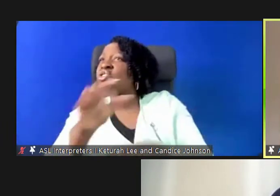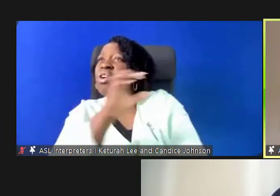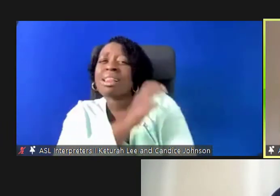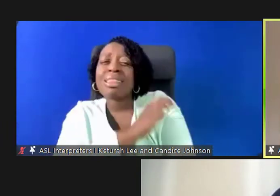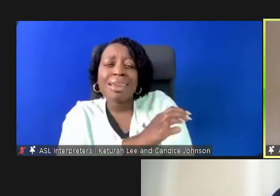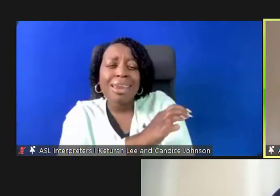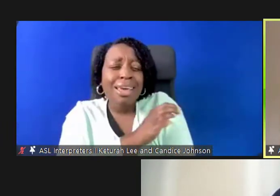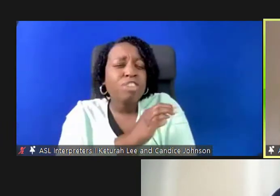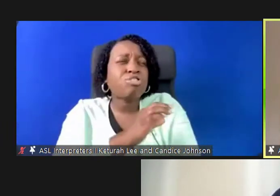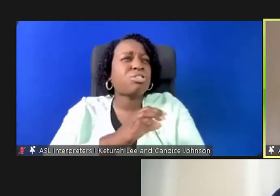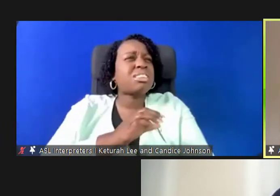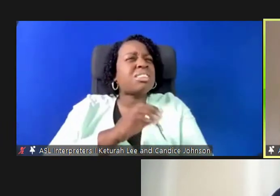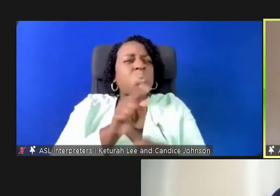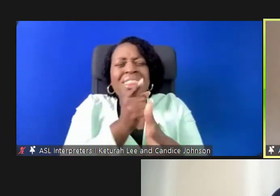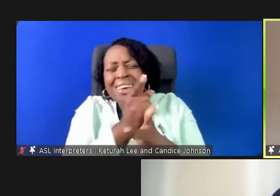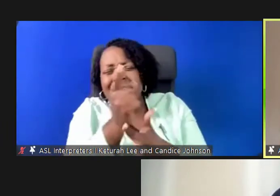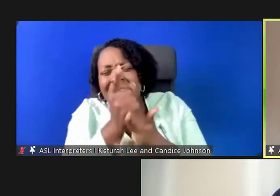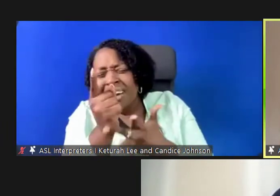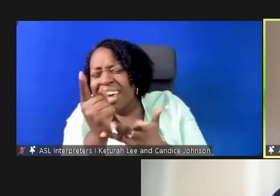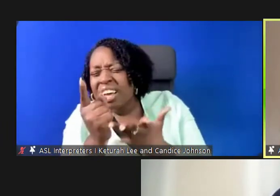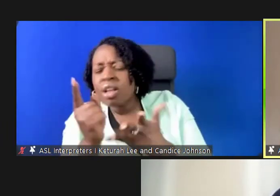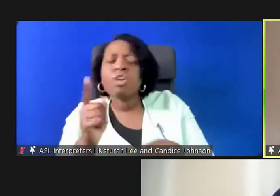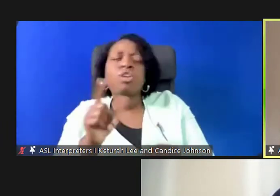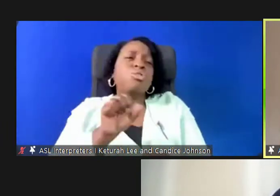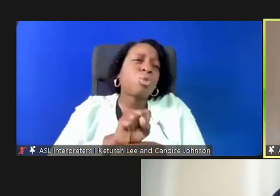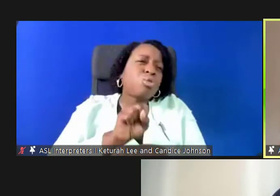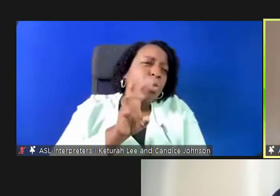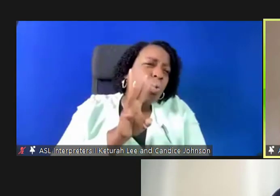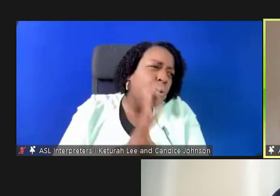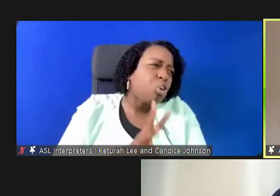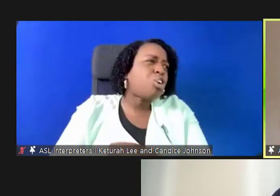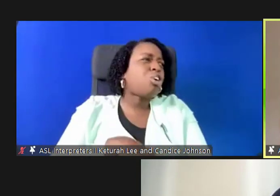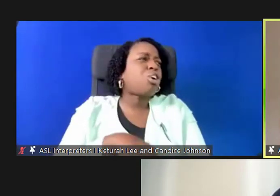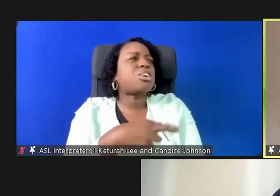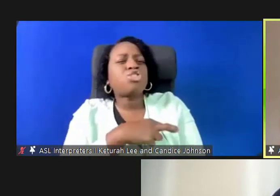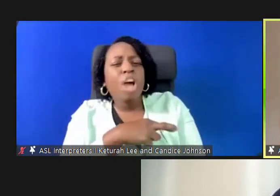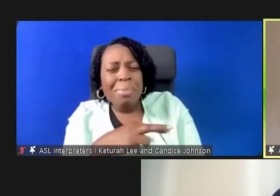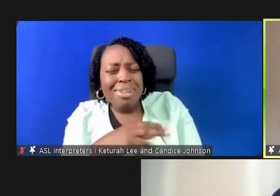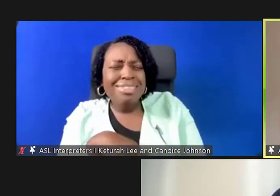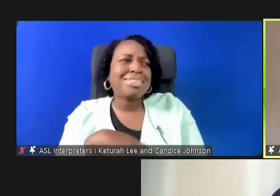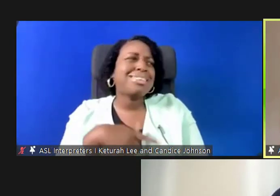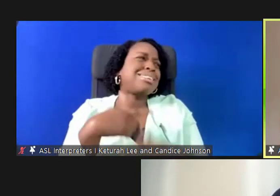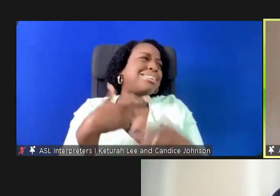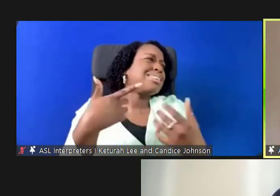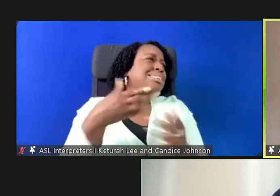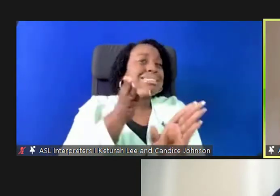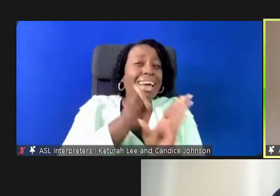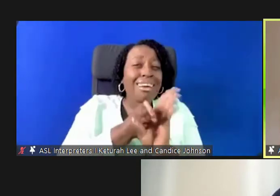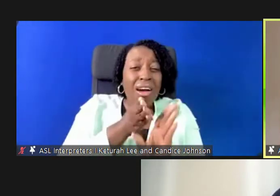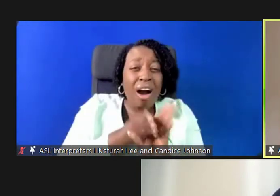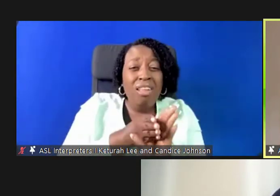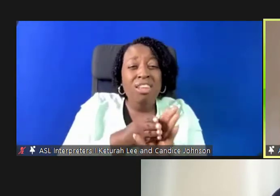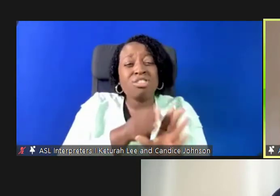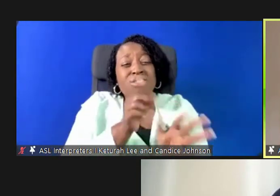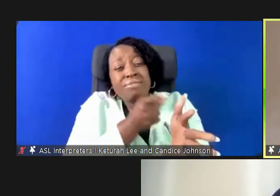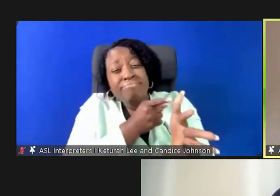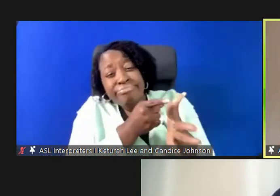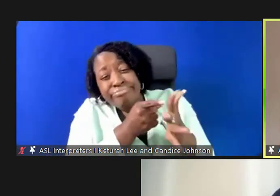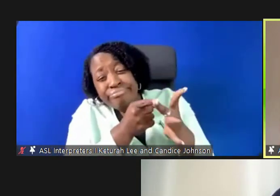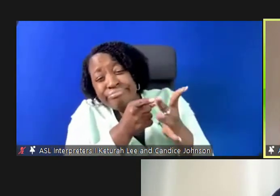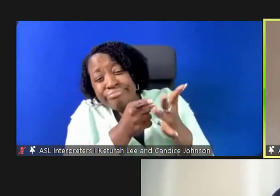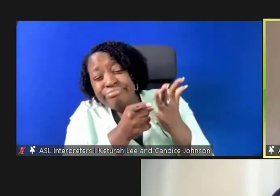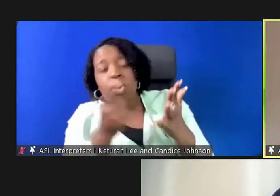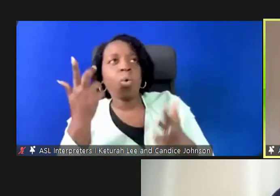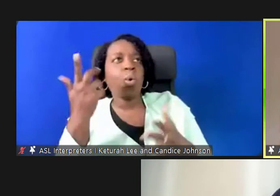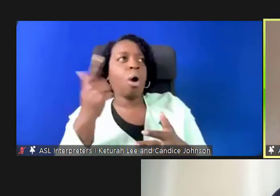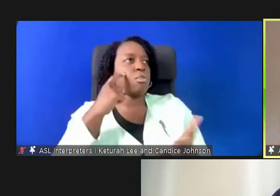of disciplines, including social work, chaplaincy, psychology, who are recognizing that